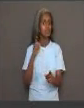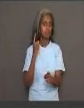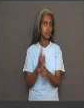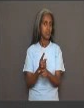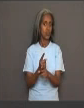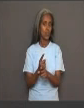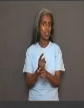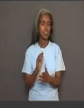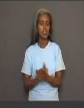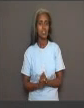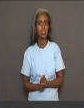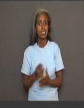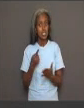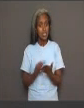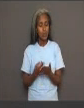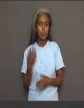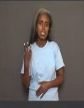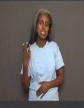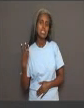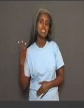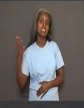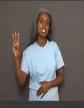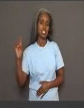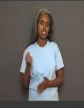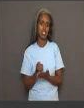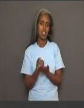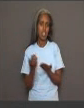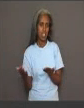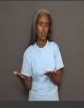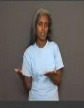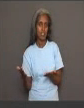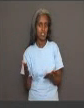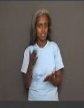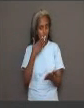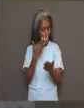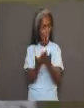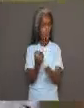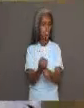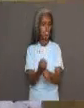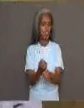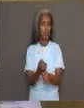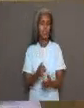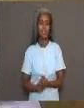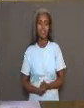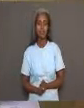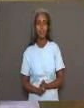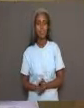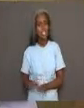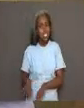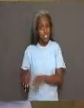That is correct. There would be 16 events. Good job.